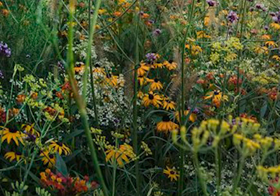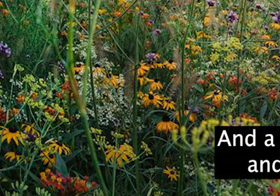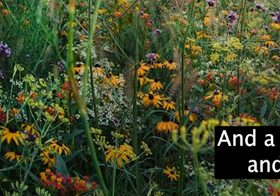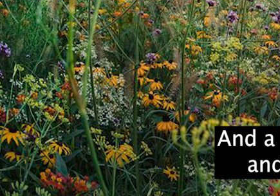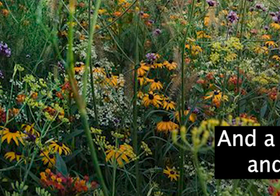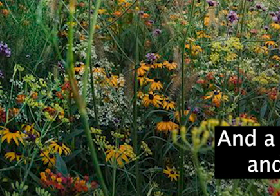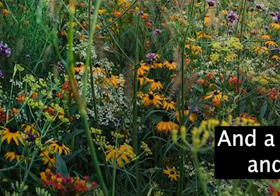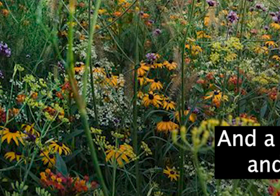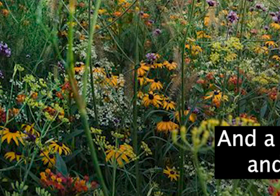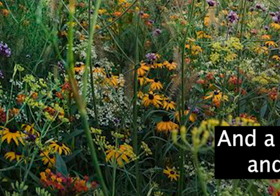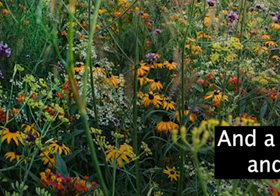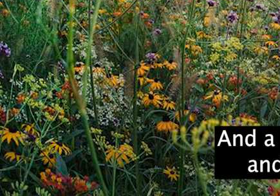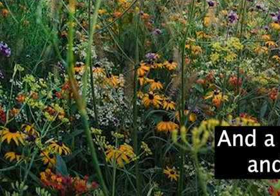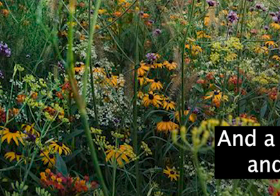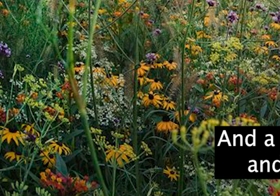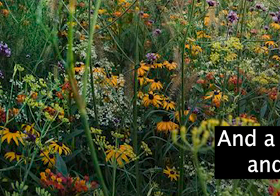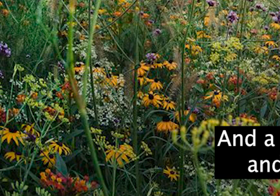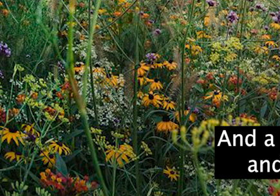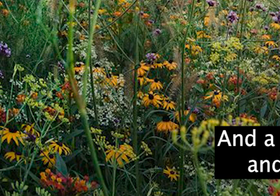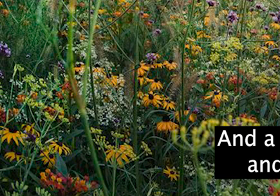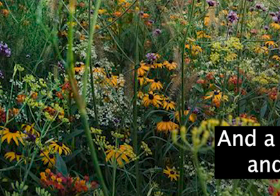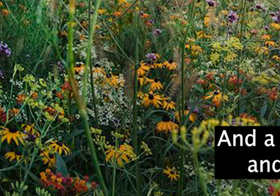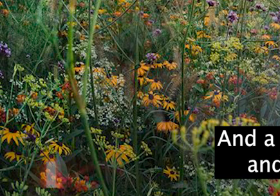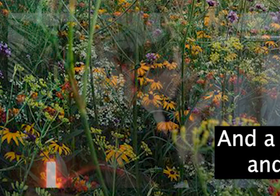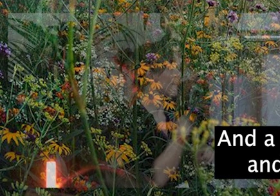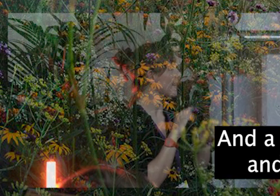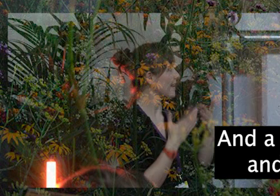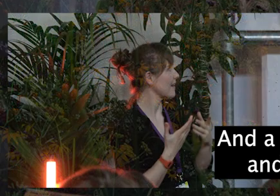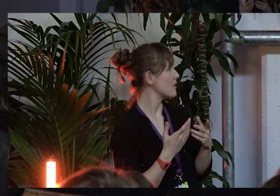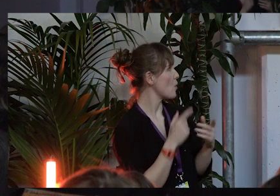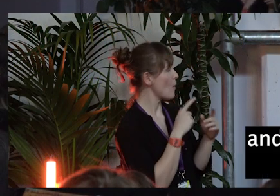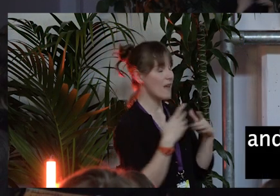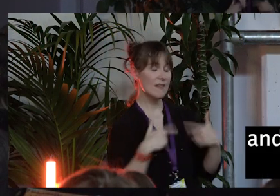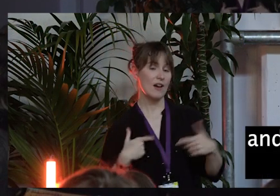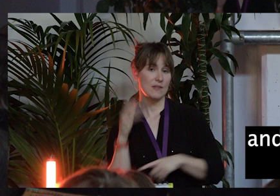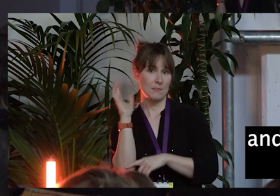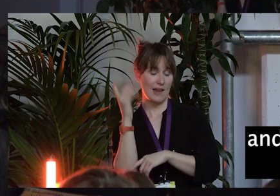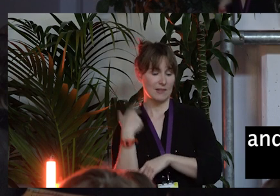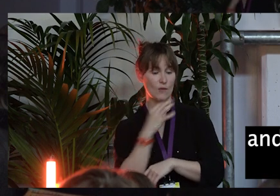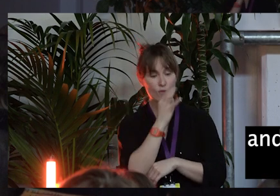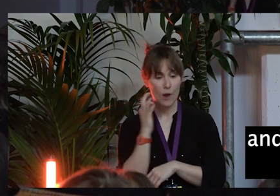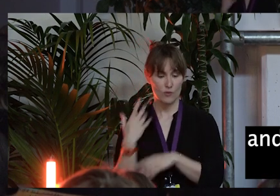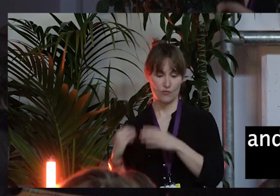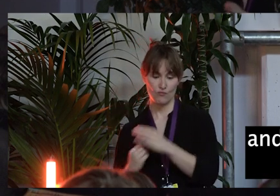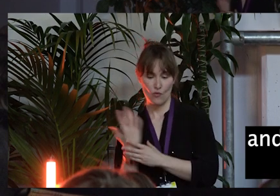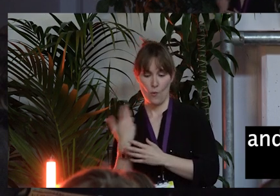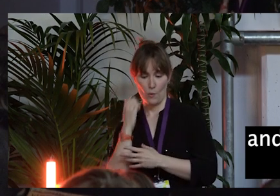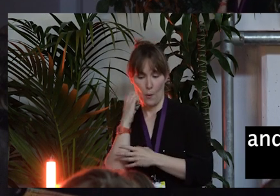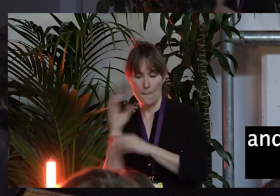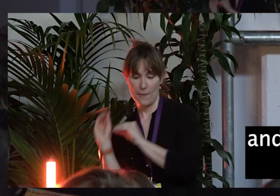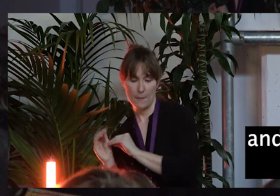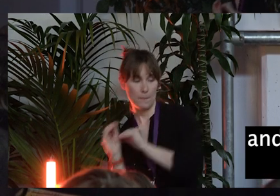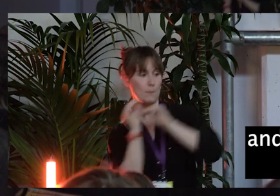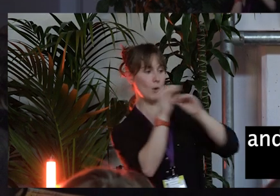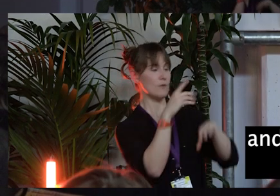takeover. And a lot of the plants were brought in and grown from people's homes. And about 4,000 were given